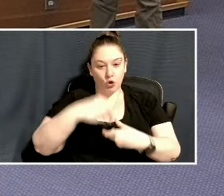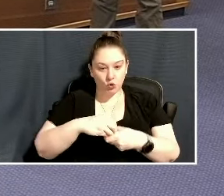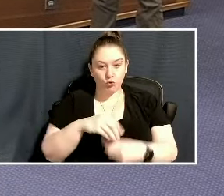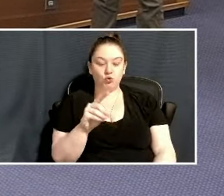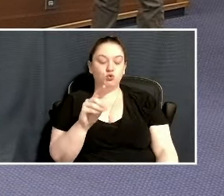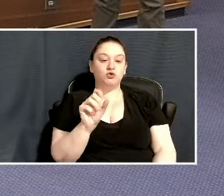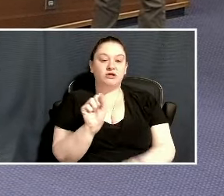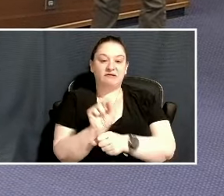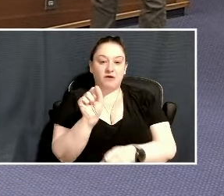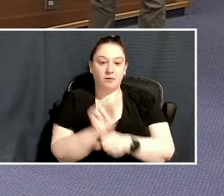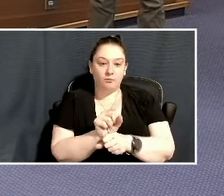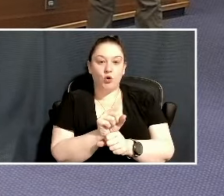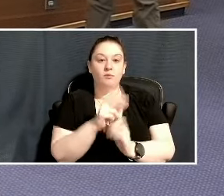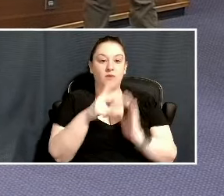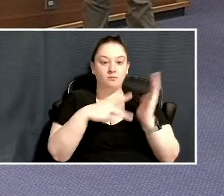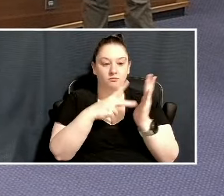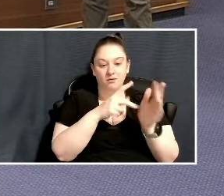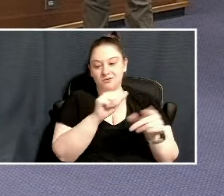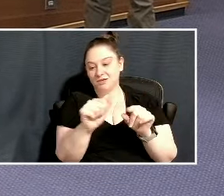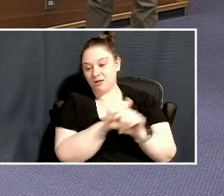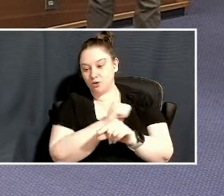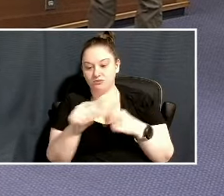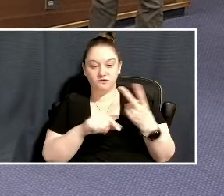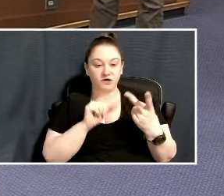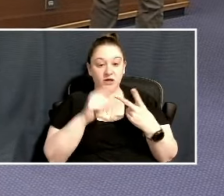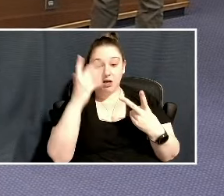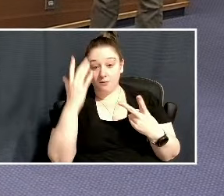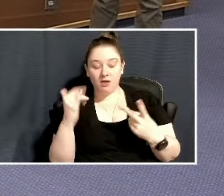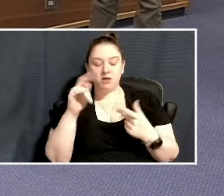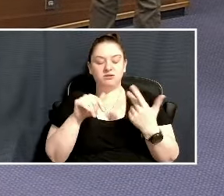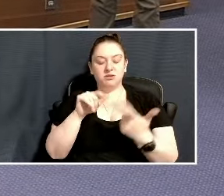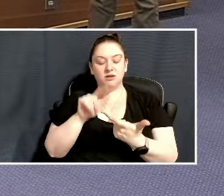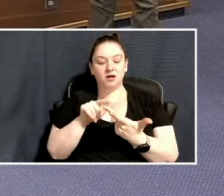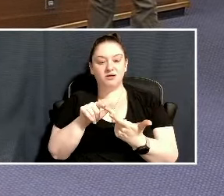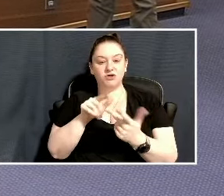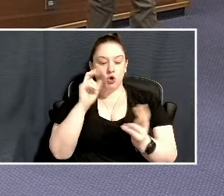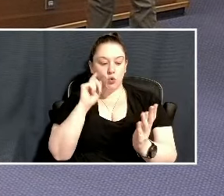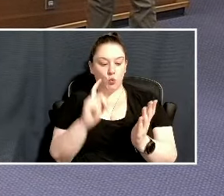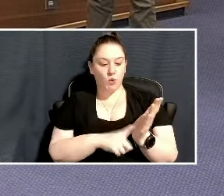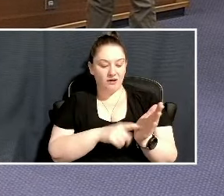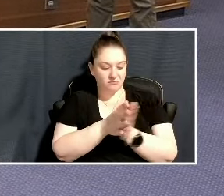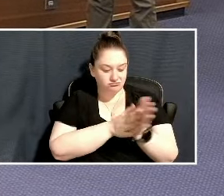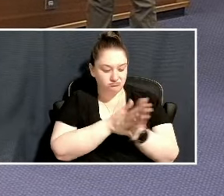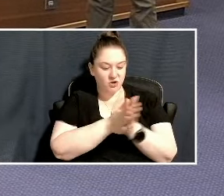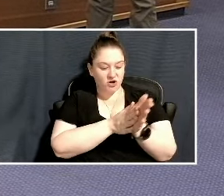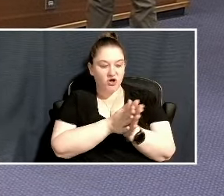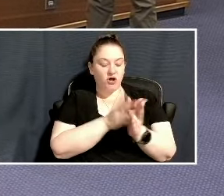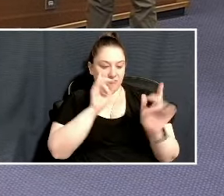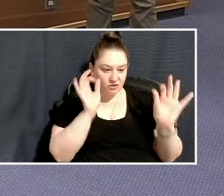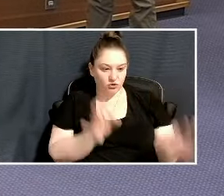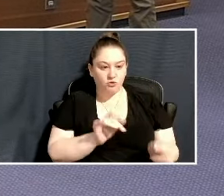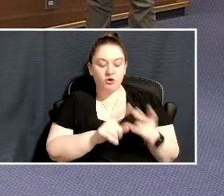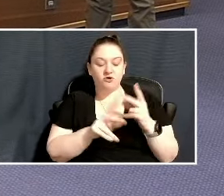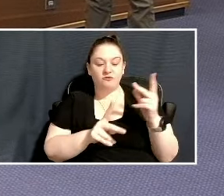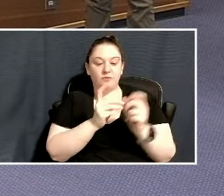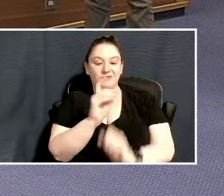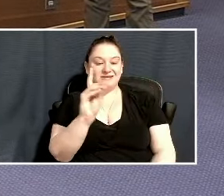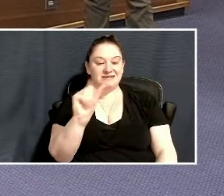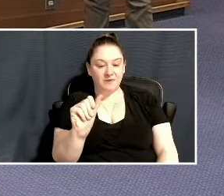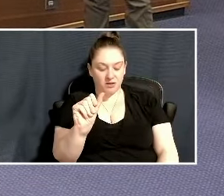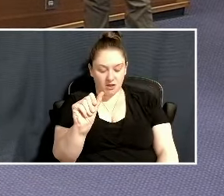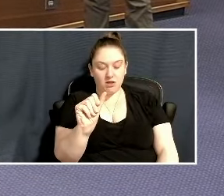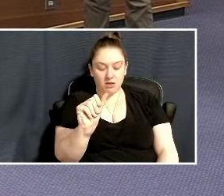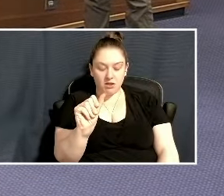disability, and whereas recognizing the resolve and determination of people with disabilities, the City of Salem is proud